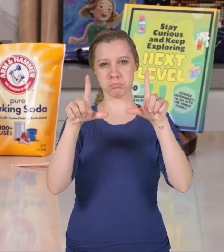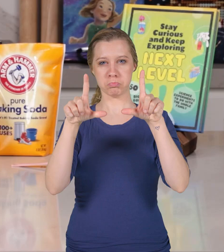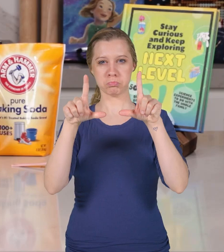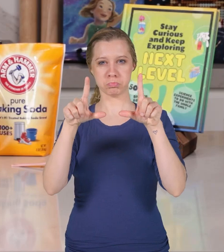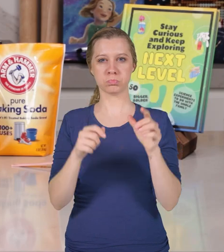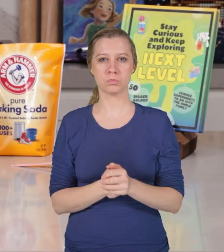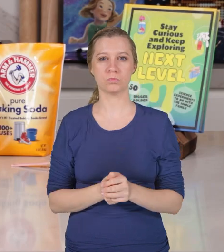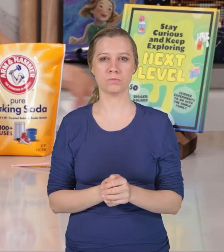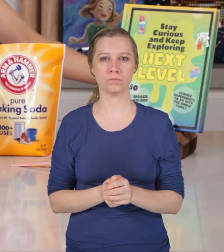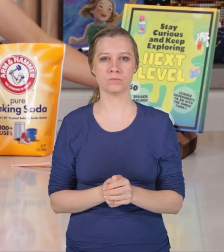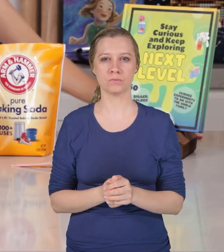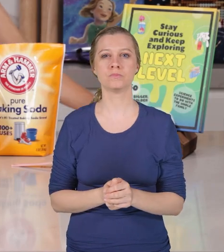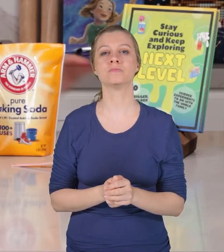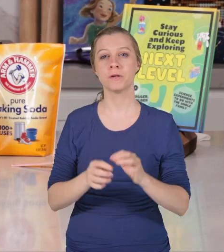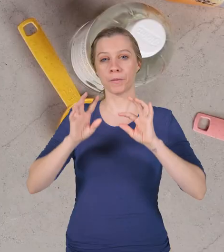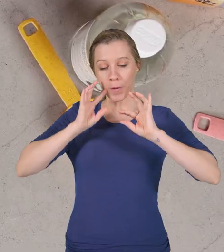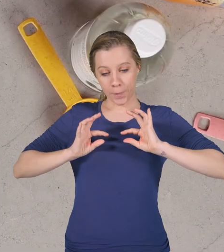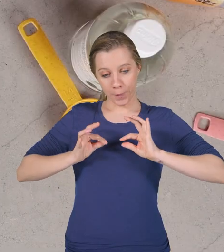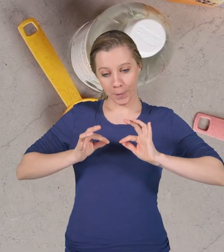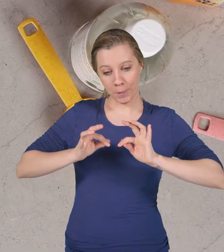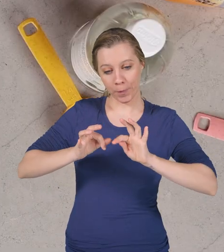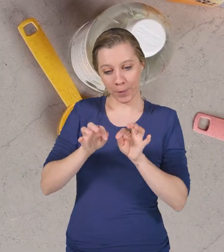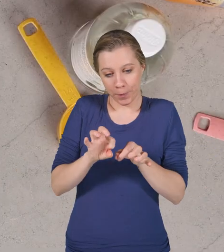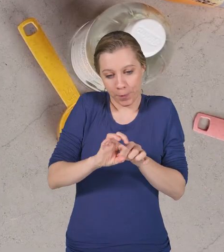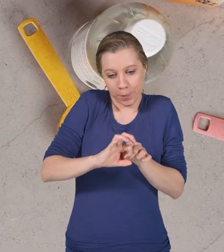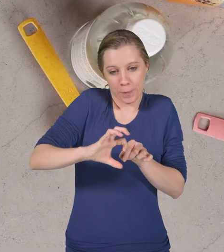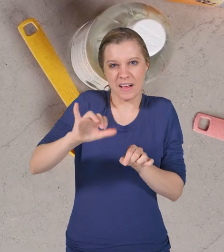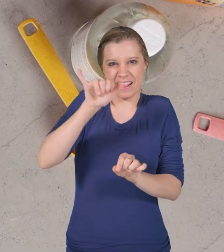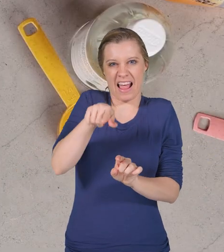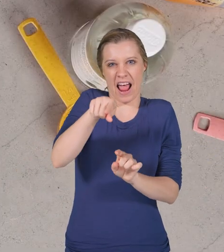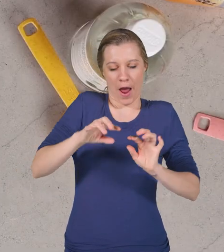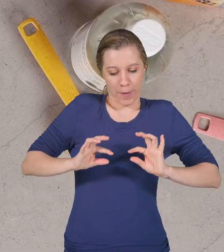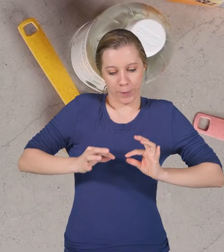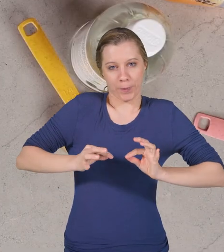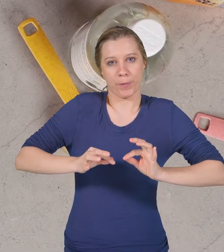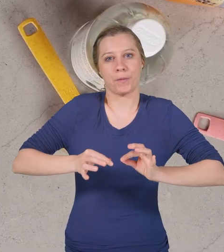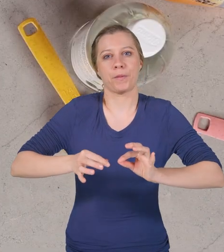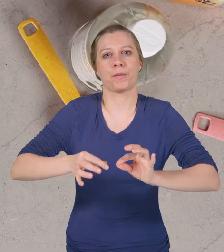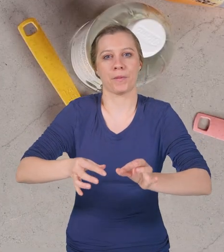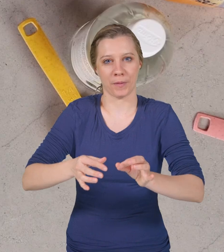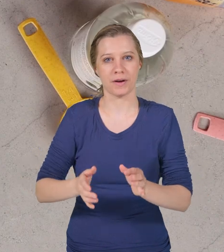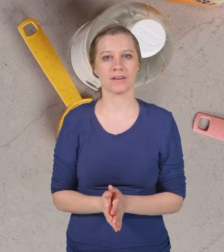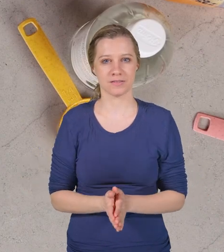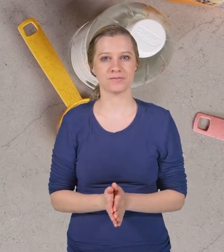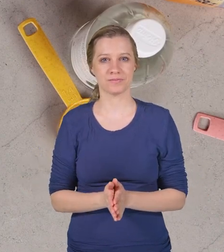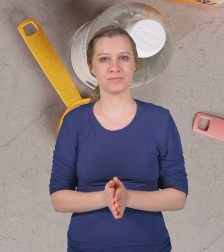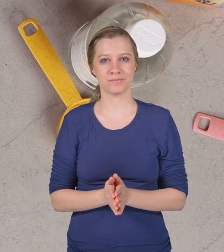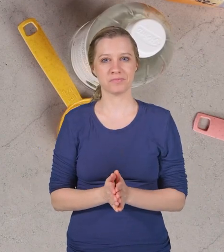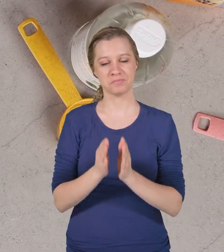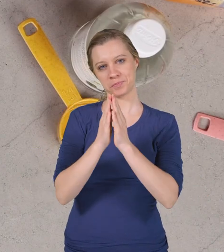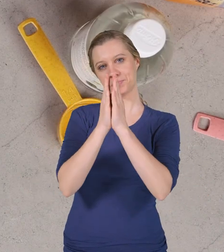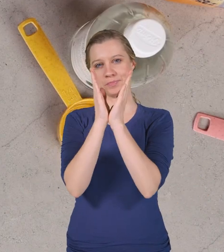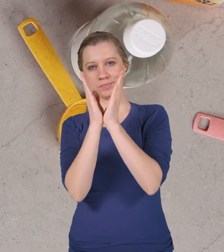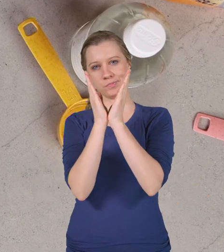about 1 square. We are going to roll it into a funnel, like